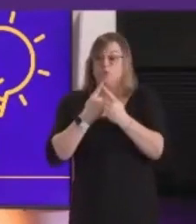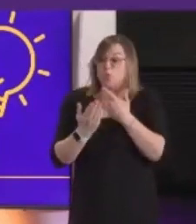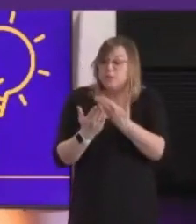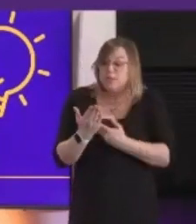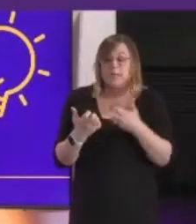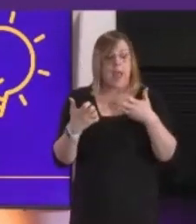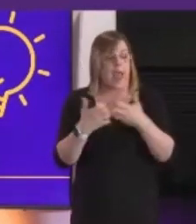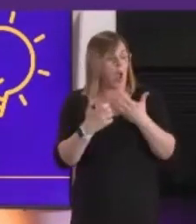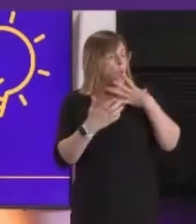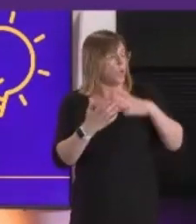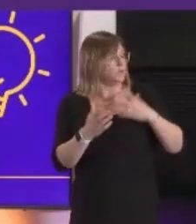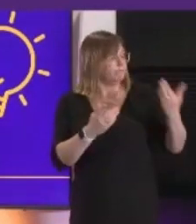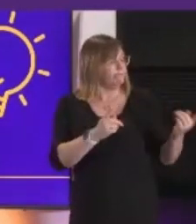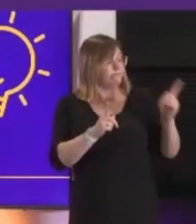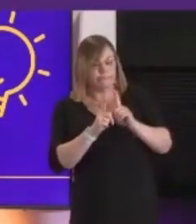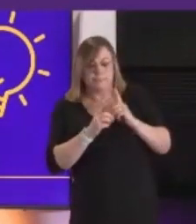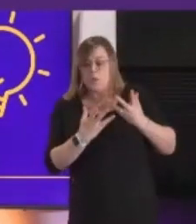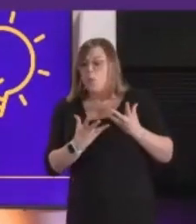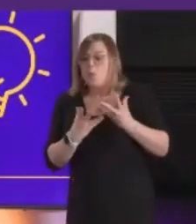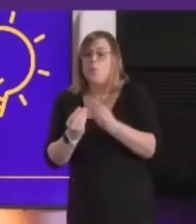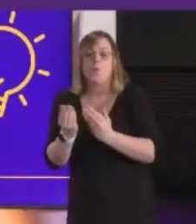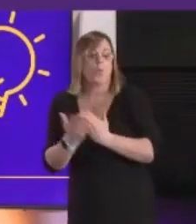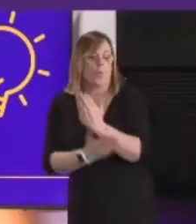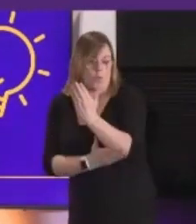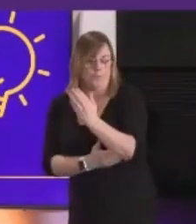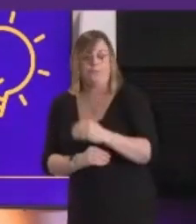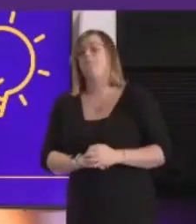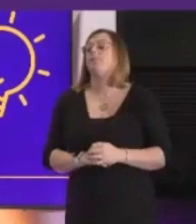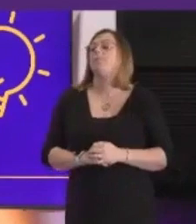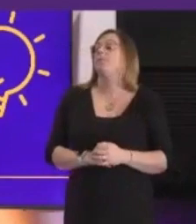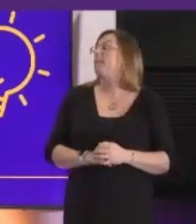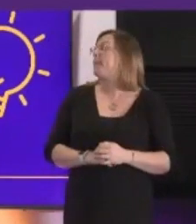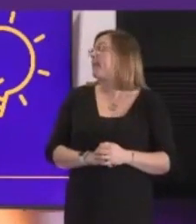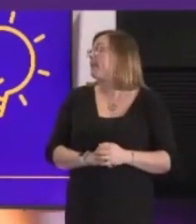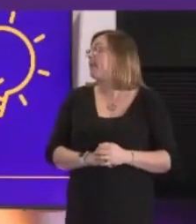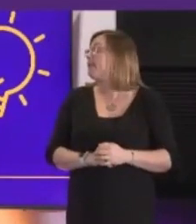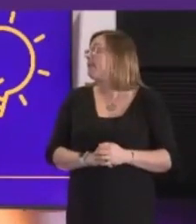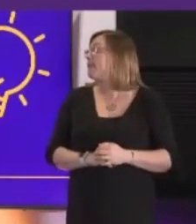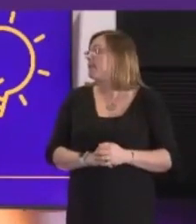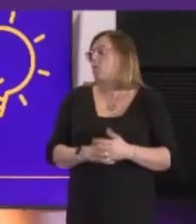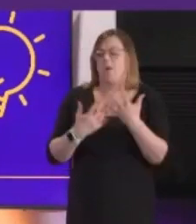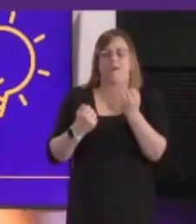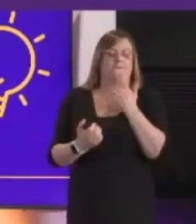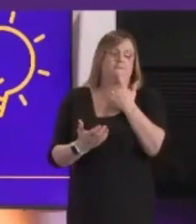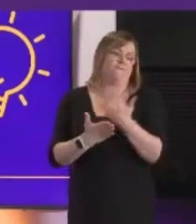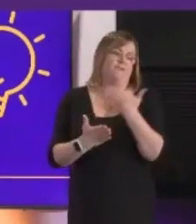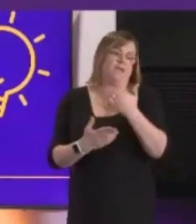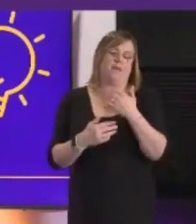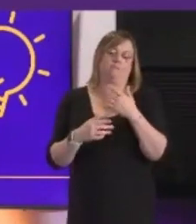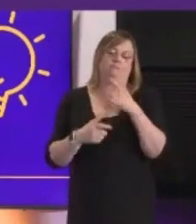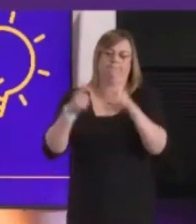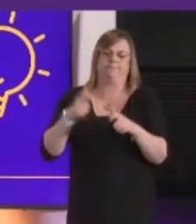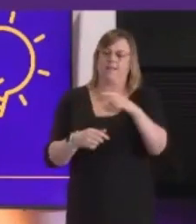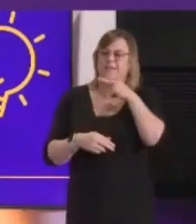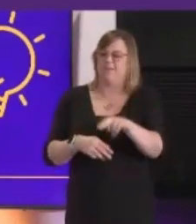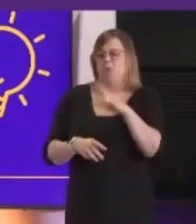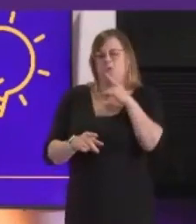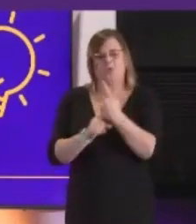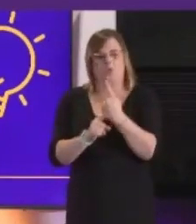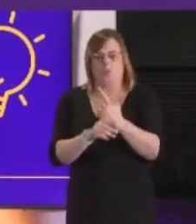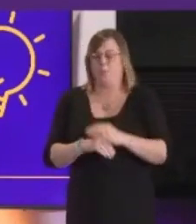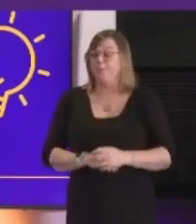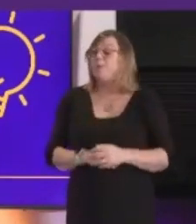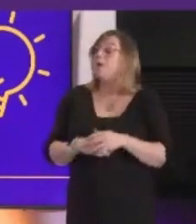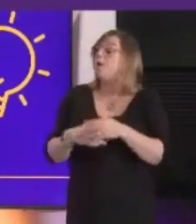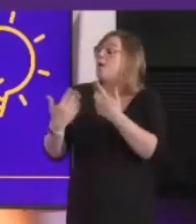the journey that we want them to go. So this is a tee up for that, and we have some fantastic guests to talk us through that. So without further